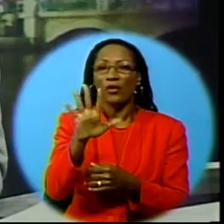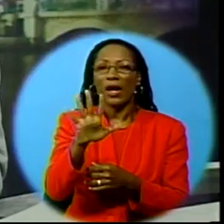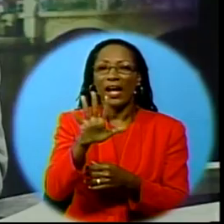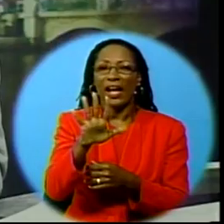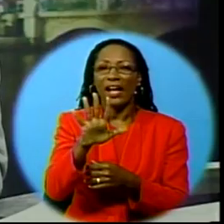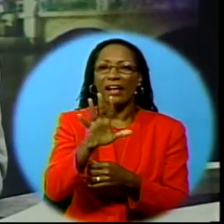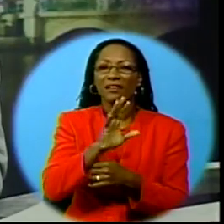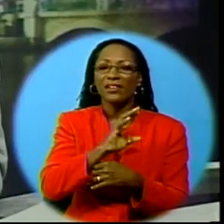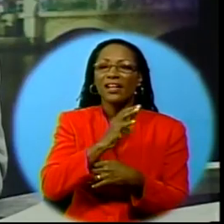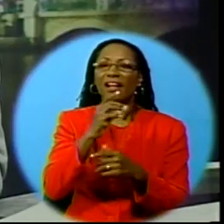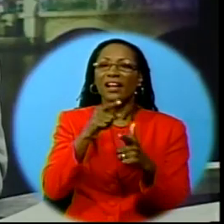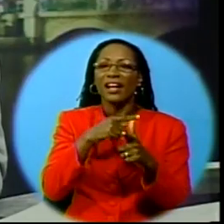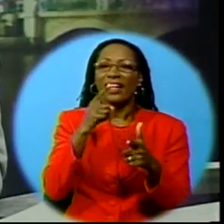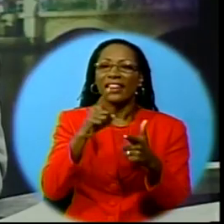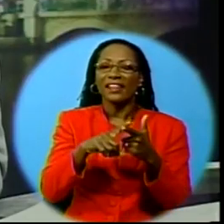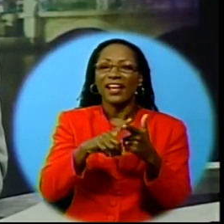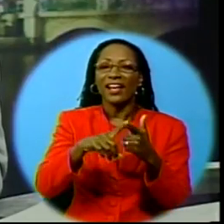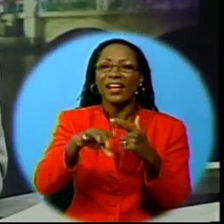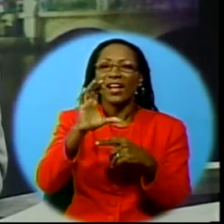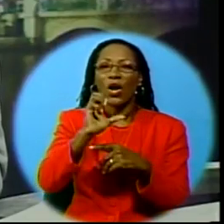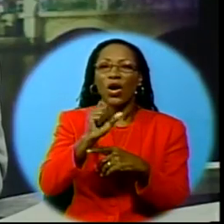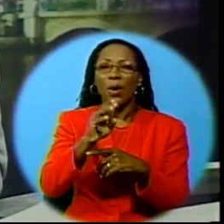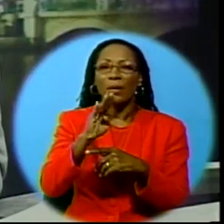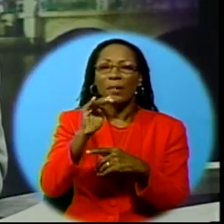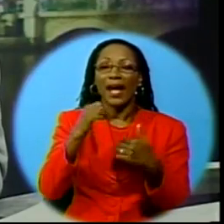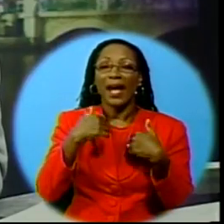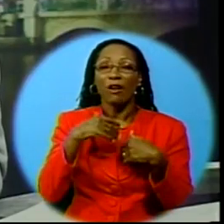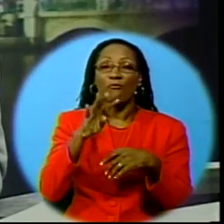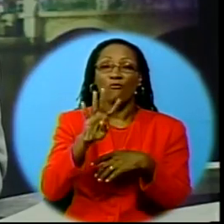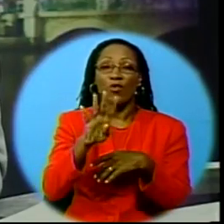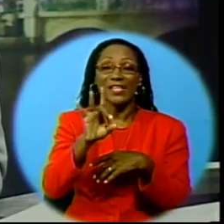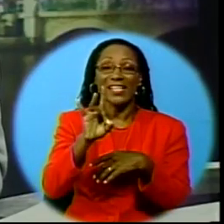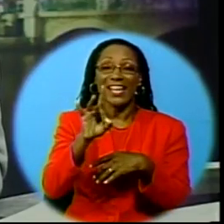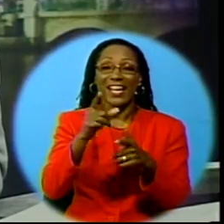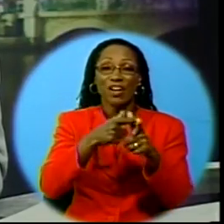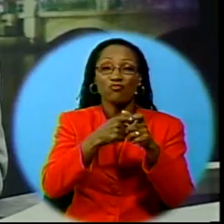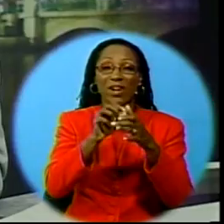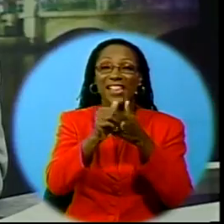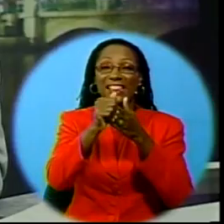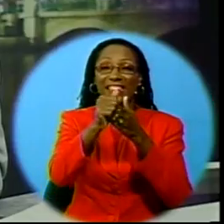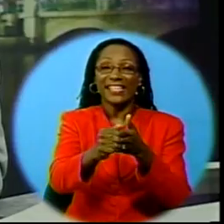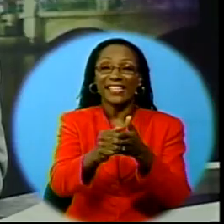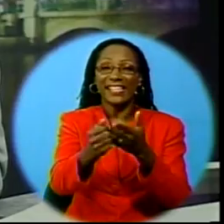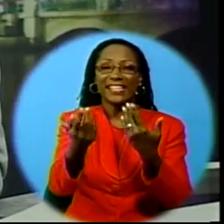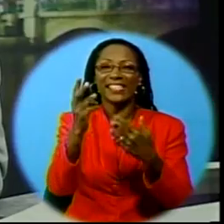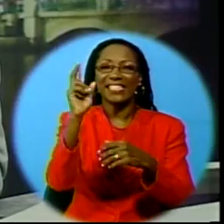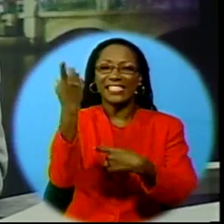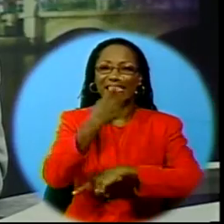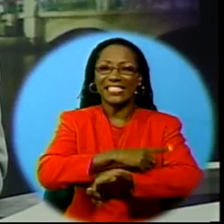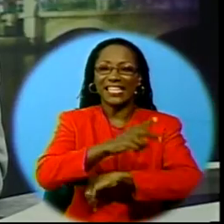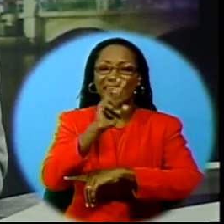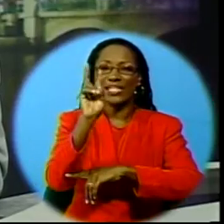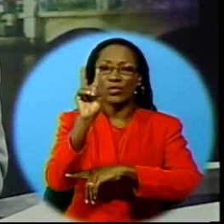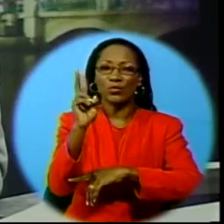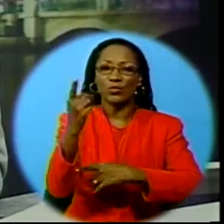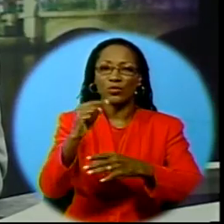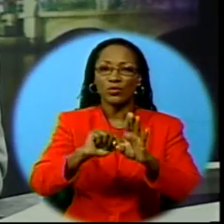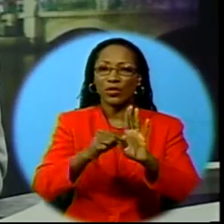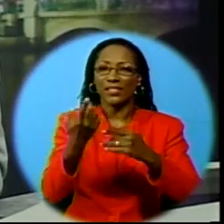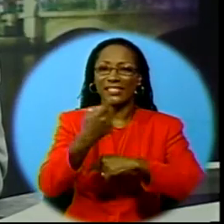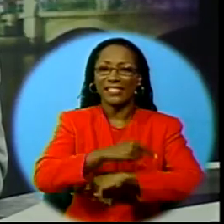defending champions a 48-run lead. Now on day 2 today at Kensington Oval, Combermere, resuming on 5 without loss,